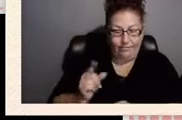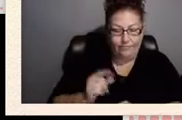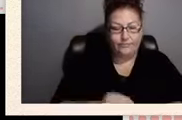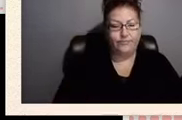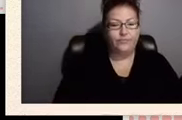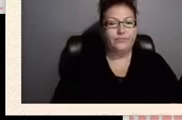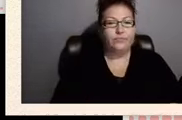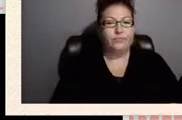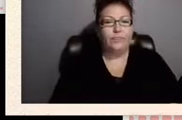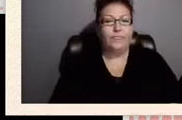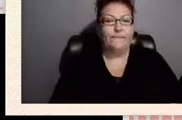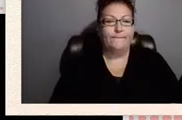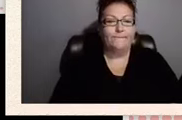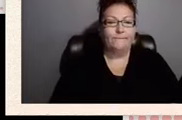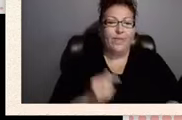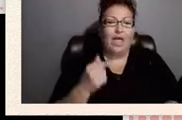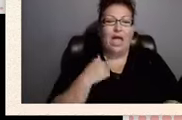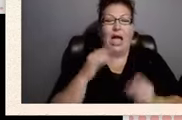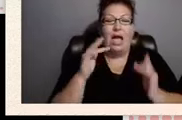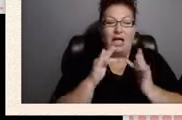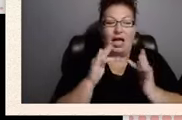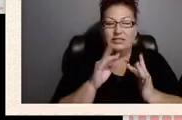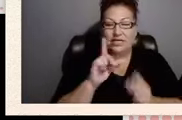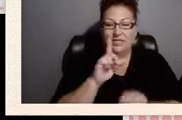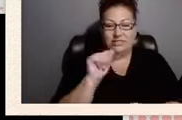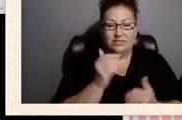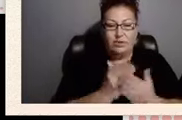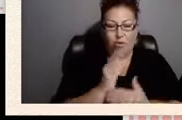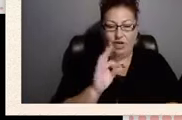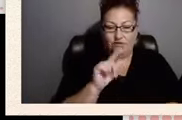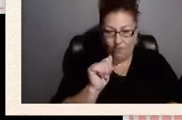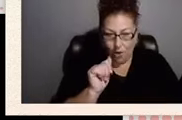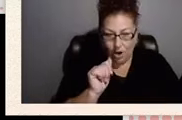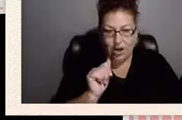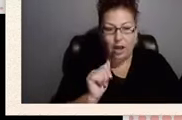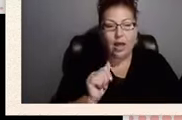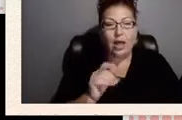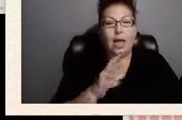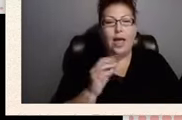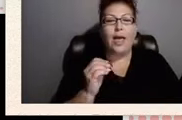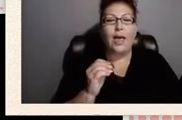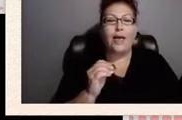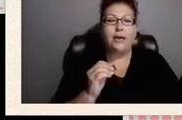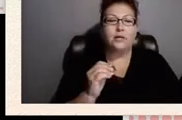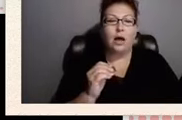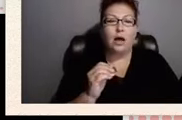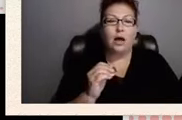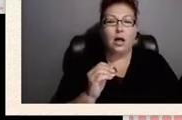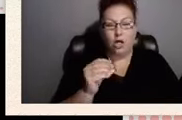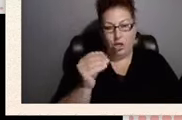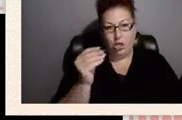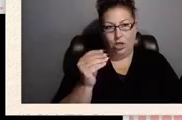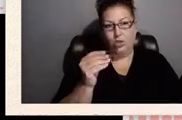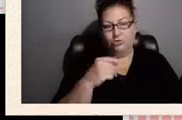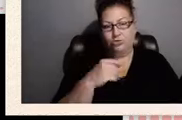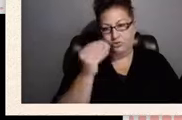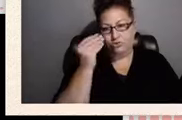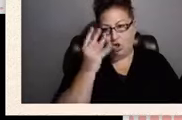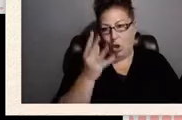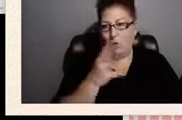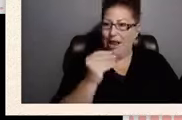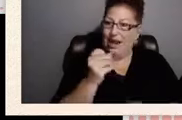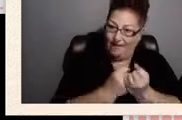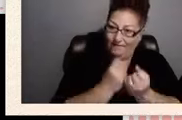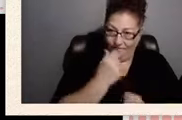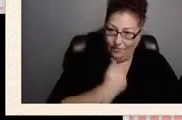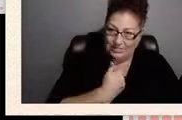Then I contacted Disability Rights Florida and told and advocated for myself again that